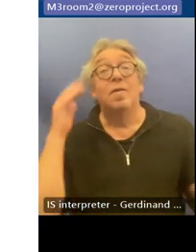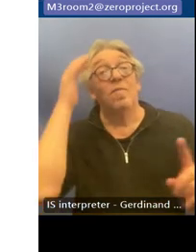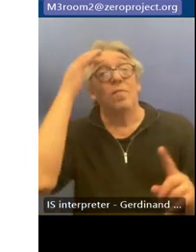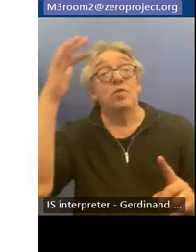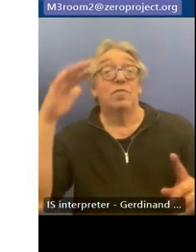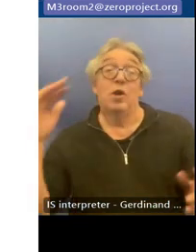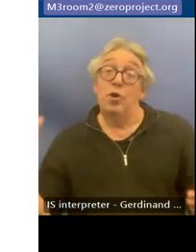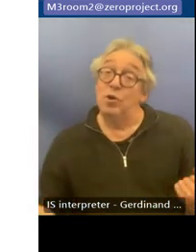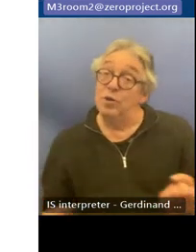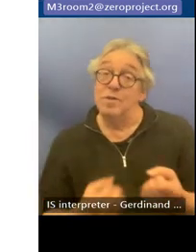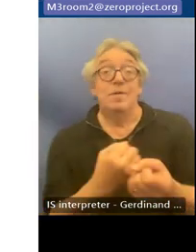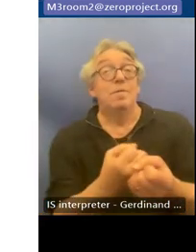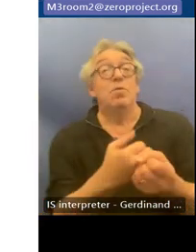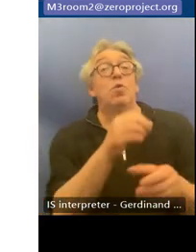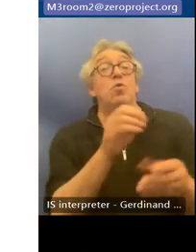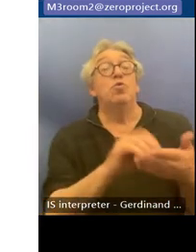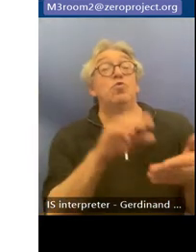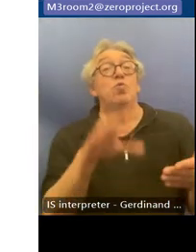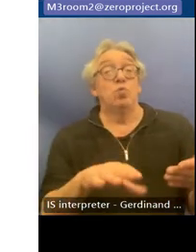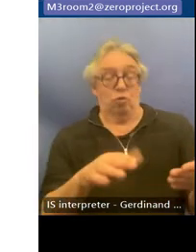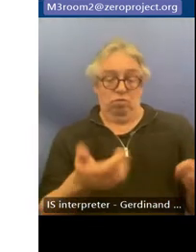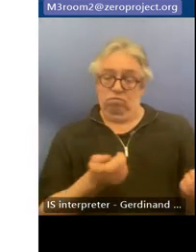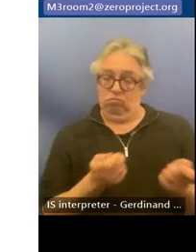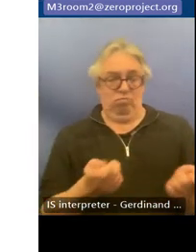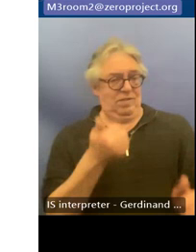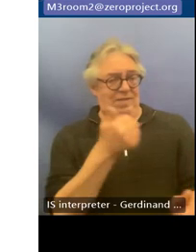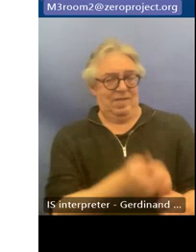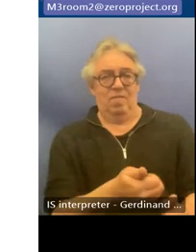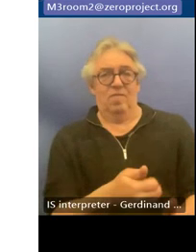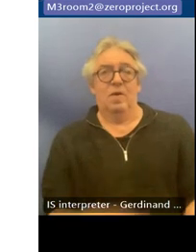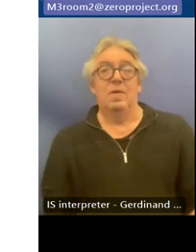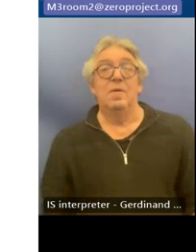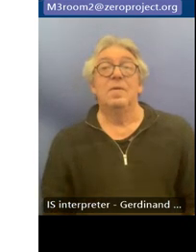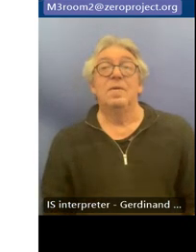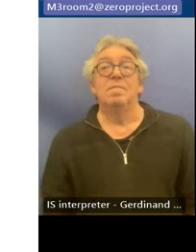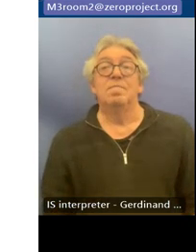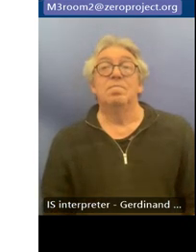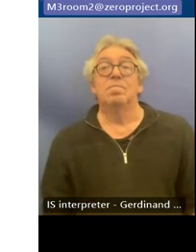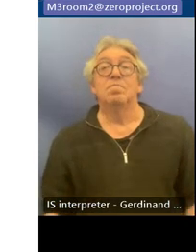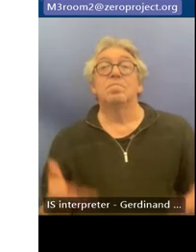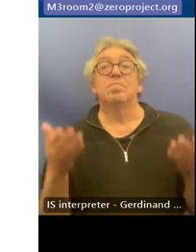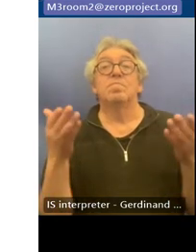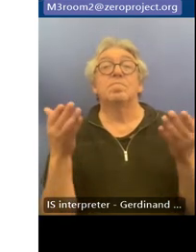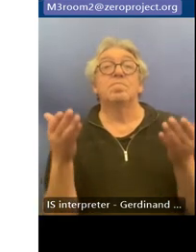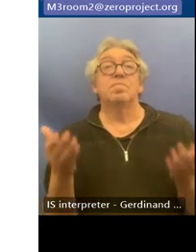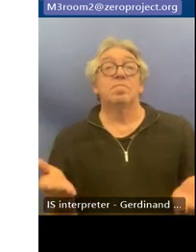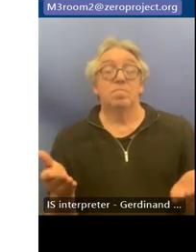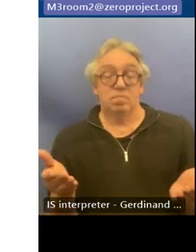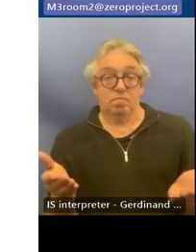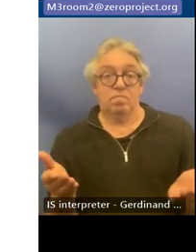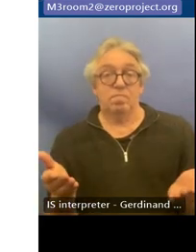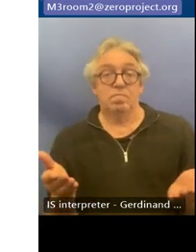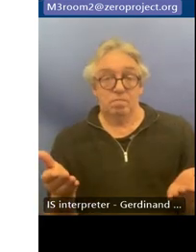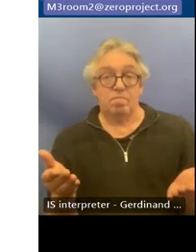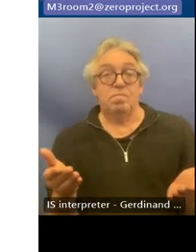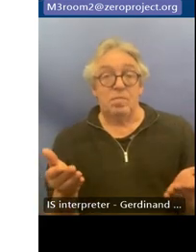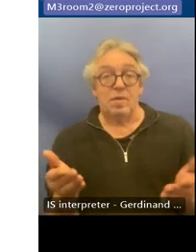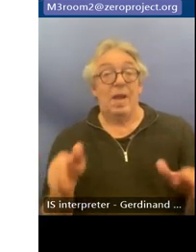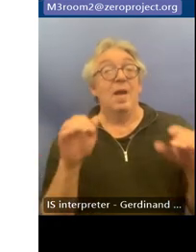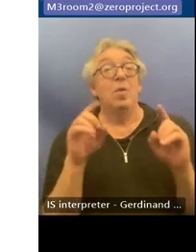self-regulation skills, and also the impact has translated into more equitable and relevant education